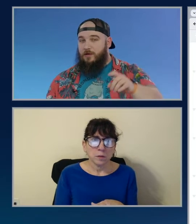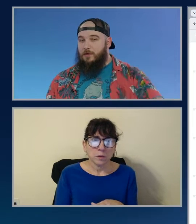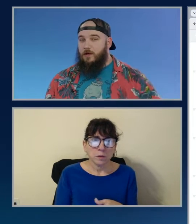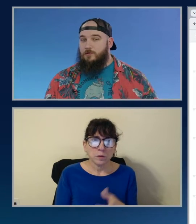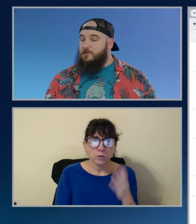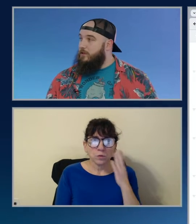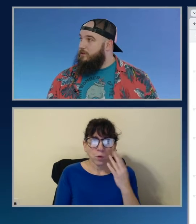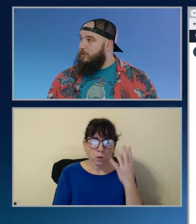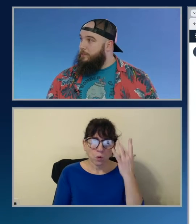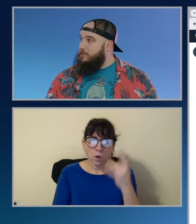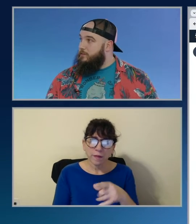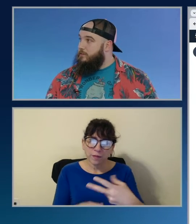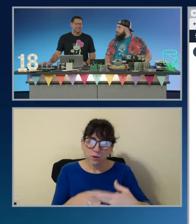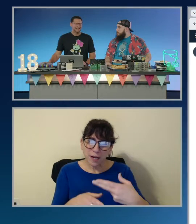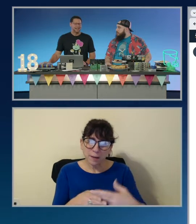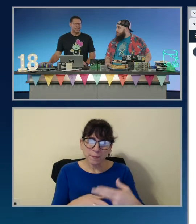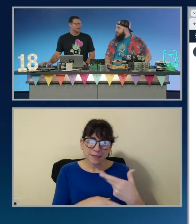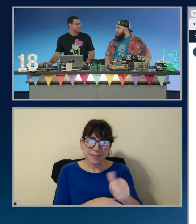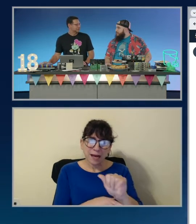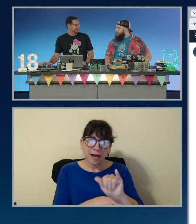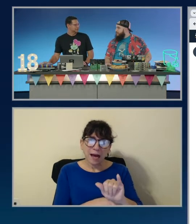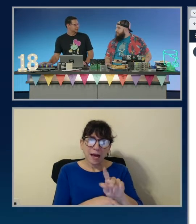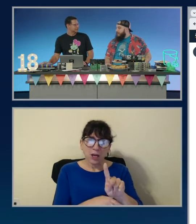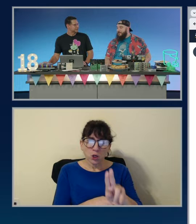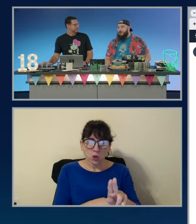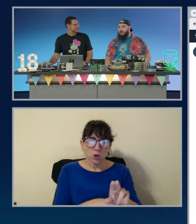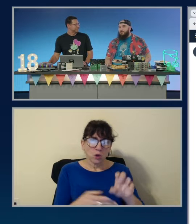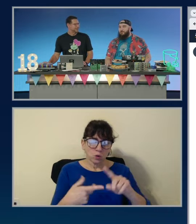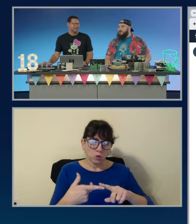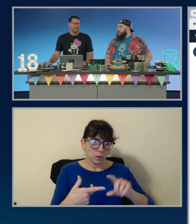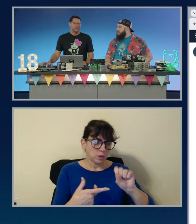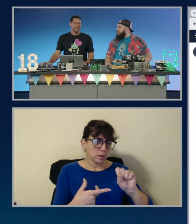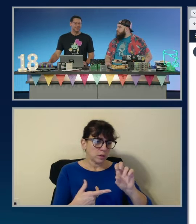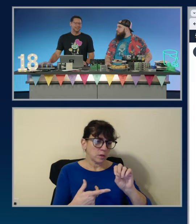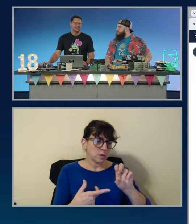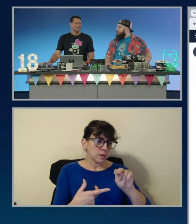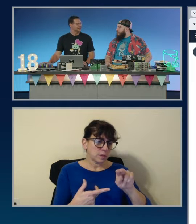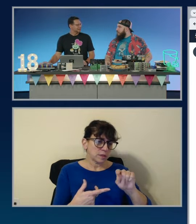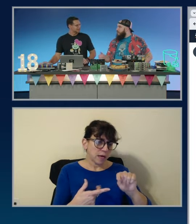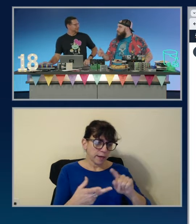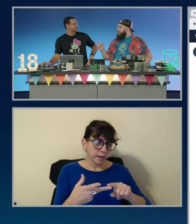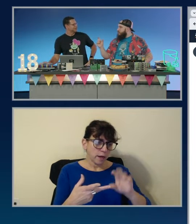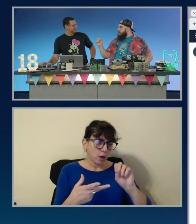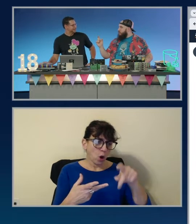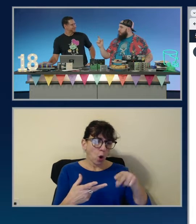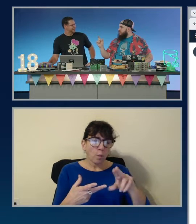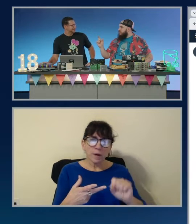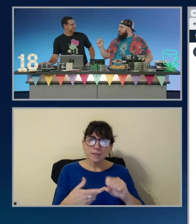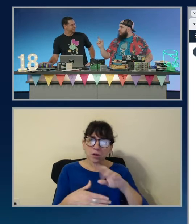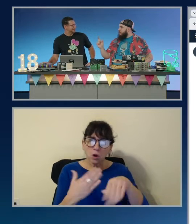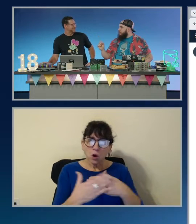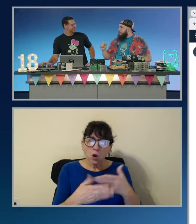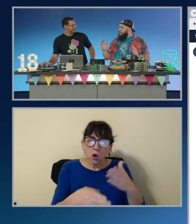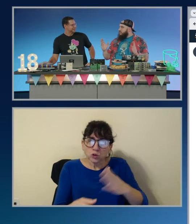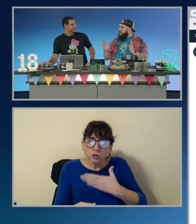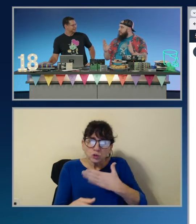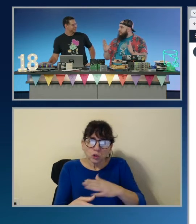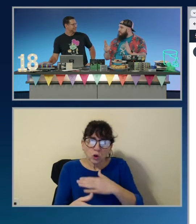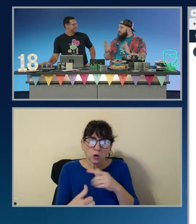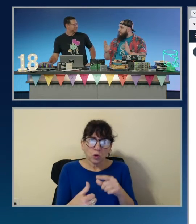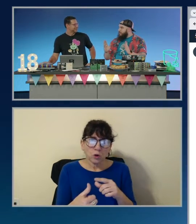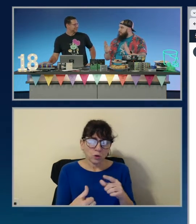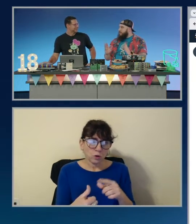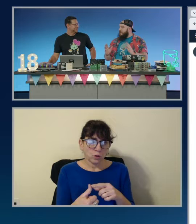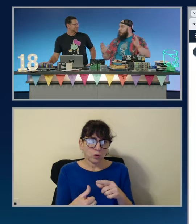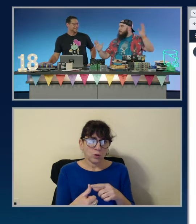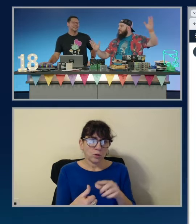they're named Haiku, Sonnet, and Opus? I would love to know. It's all songs. Haiku Okay. is the shortest Yeah, version yeah. of a poem. Sonnet